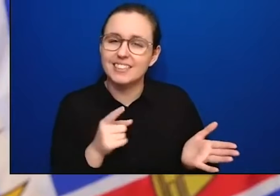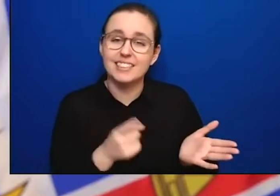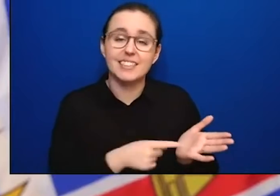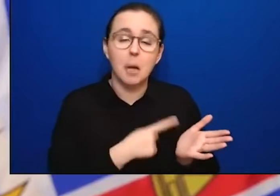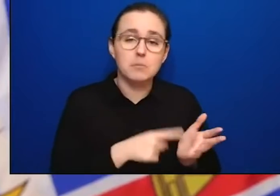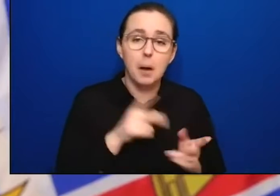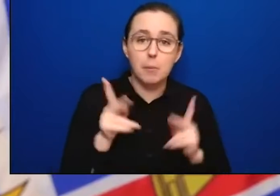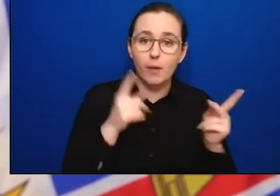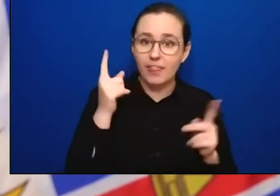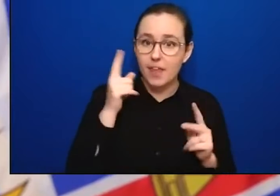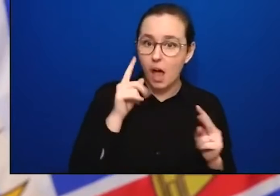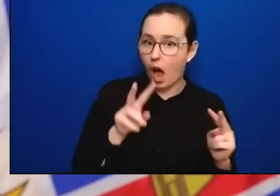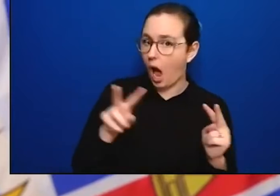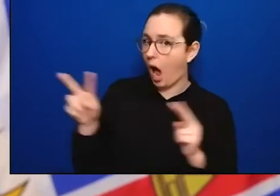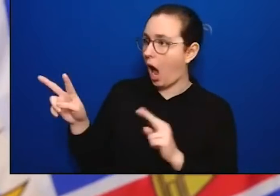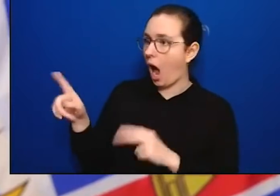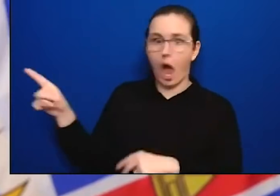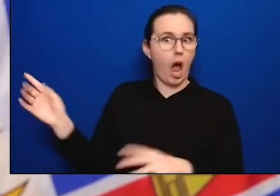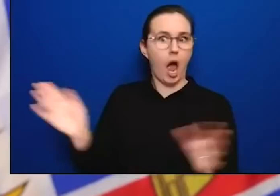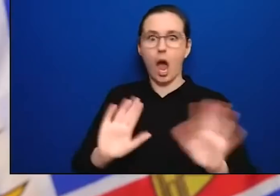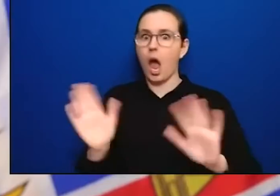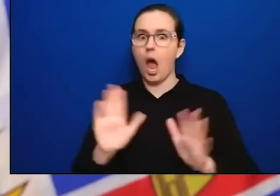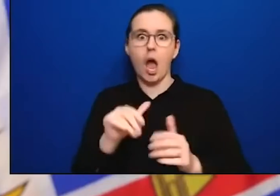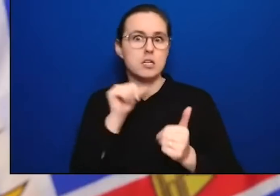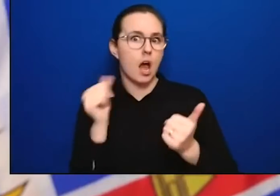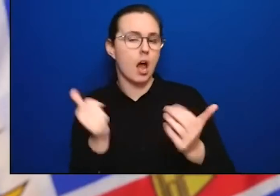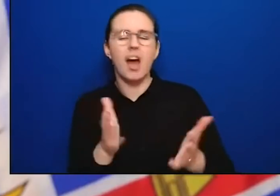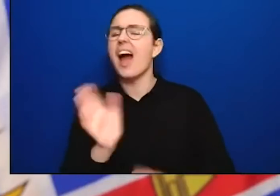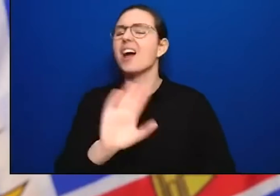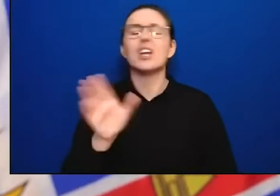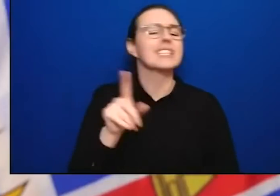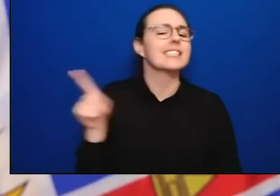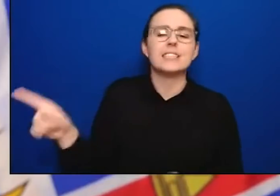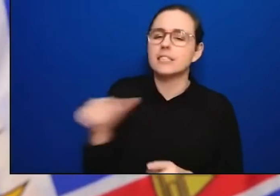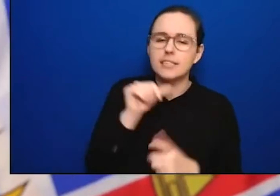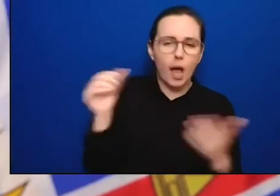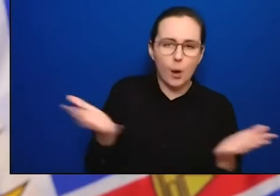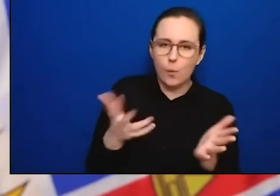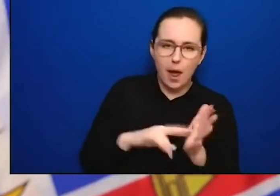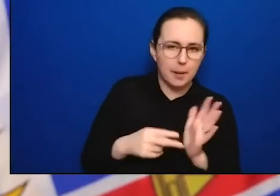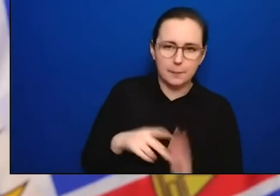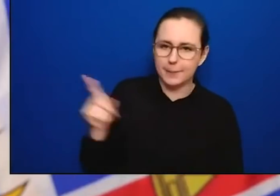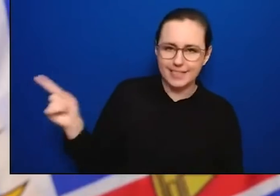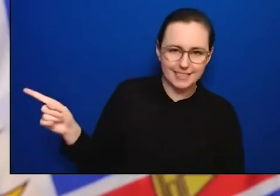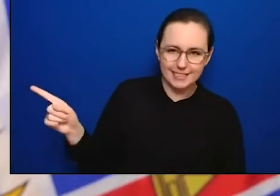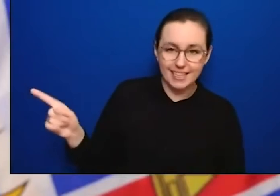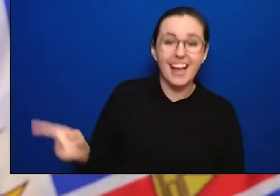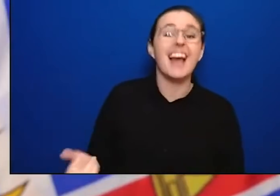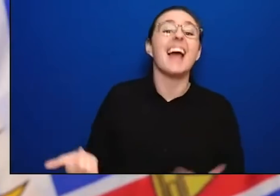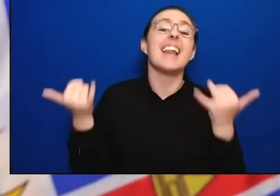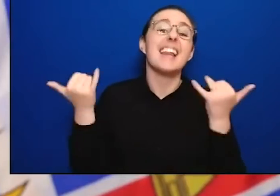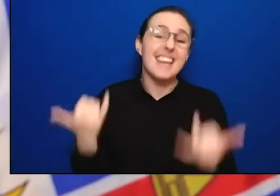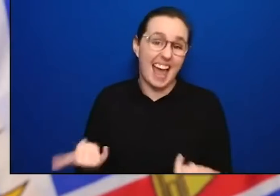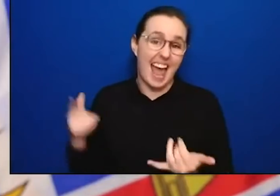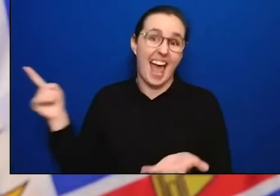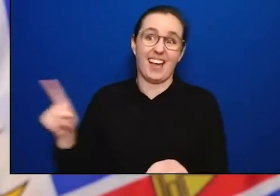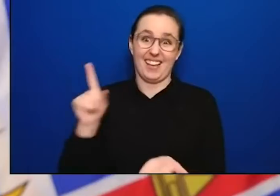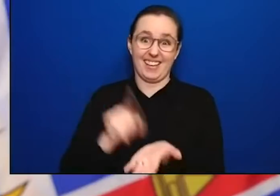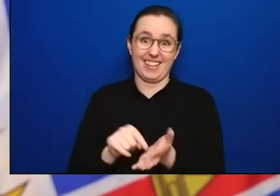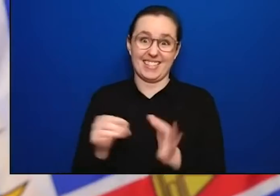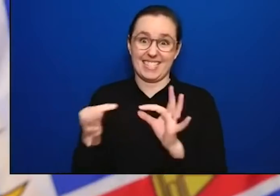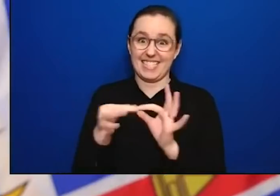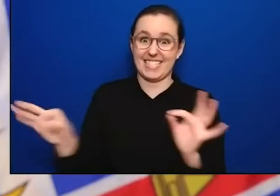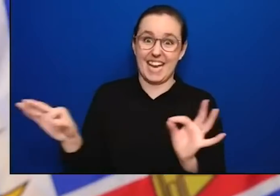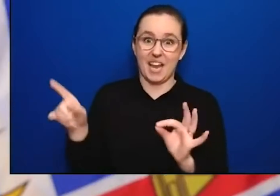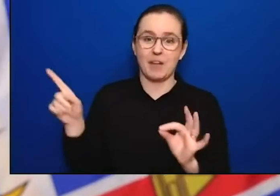and there's nuance in there. And sometimes that can lead people to think that it means it's not recommended, which is not